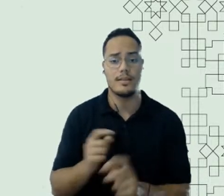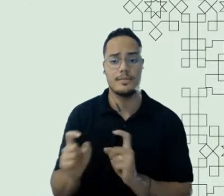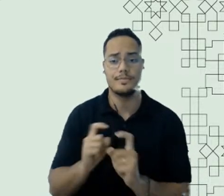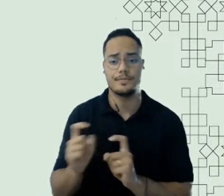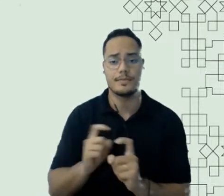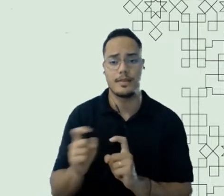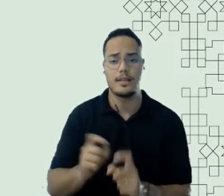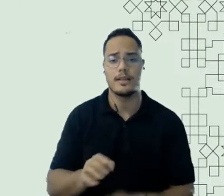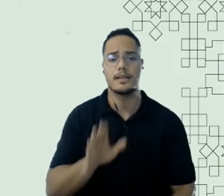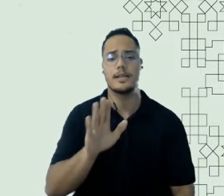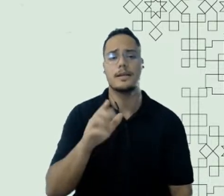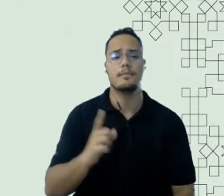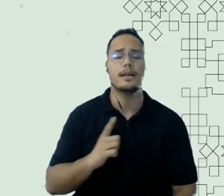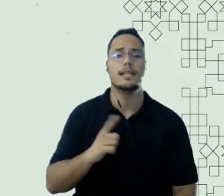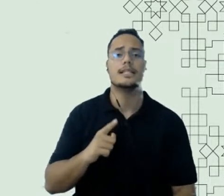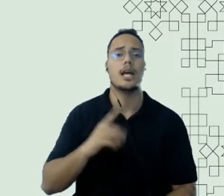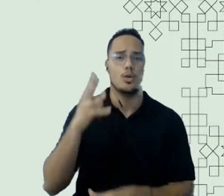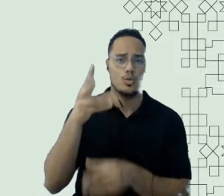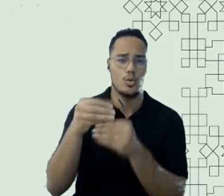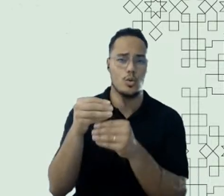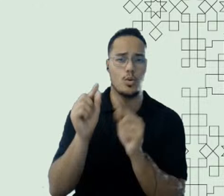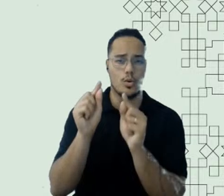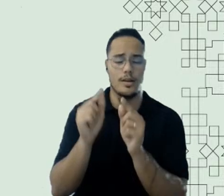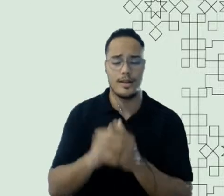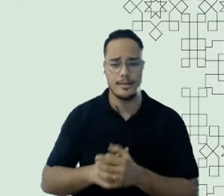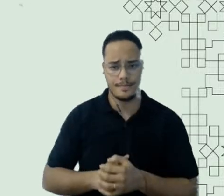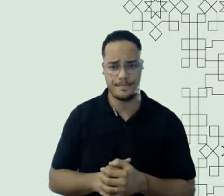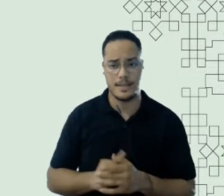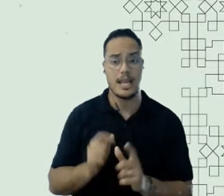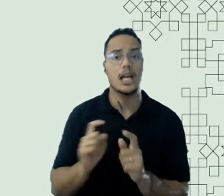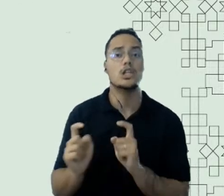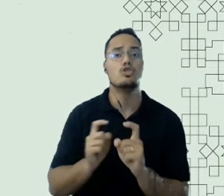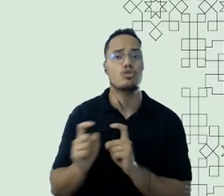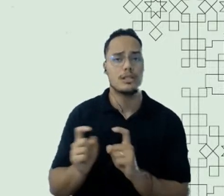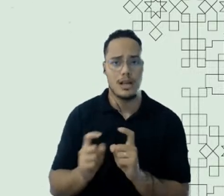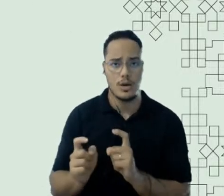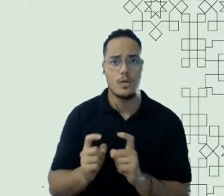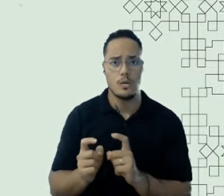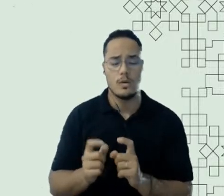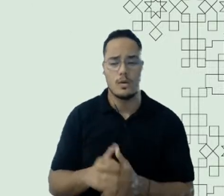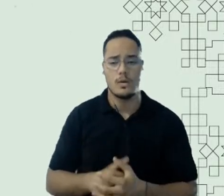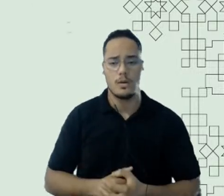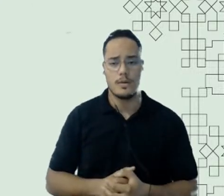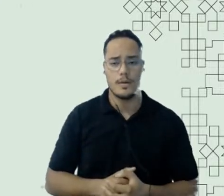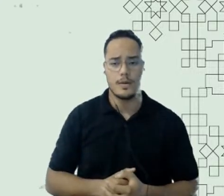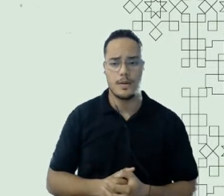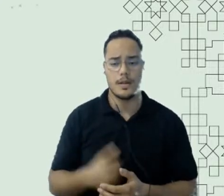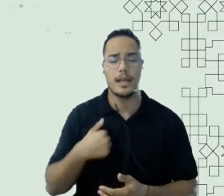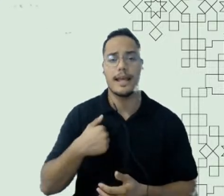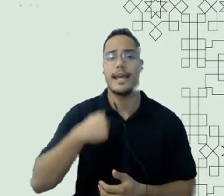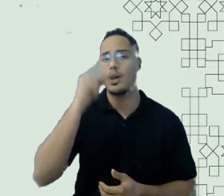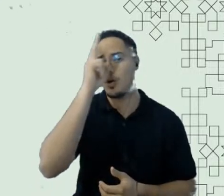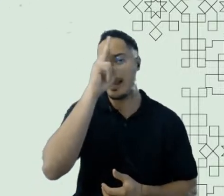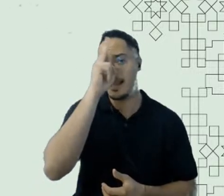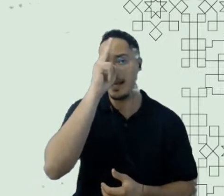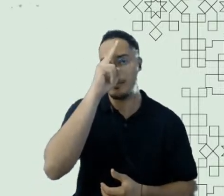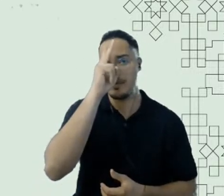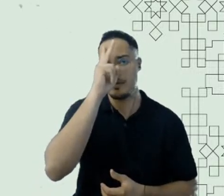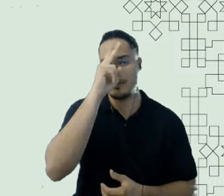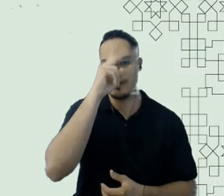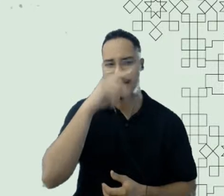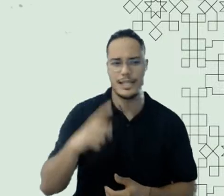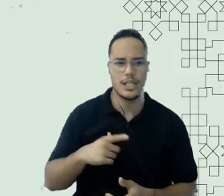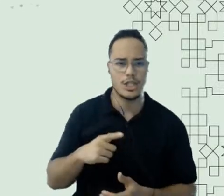the discussion, it was the Article 13. And actually, I remember I have a friend who is a member of the European Parliament in